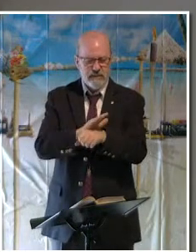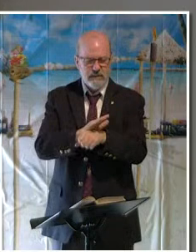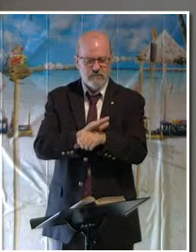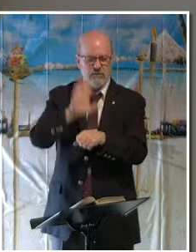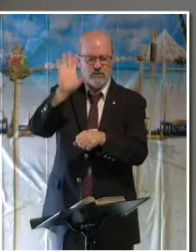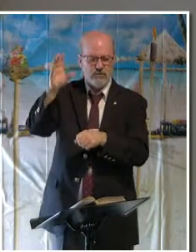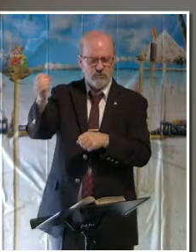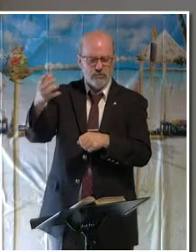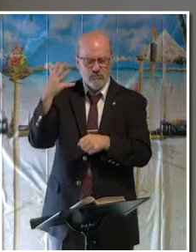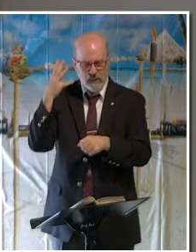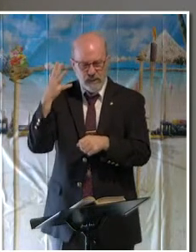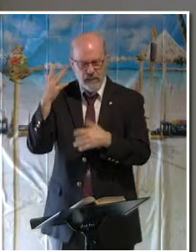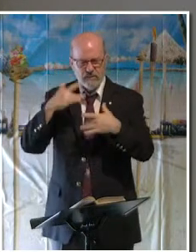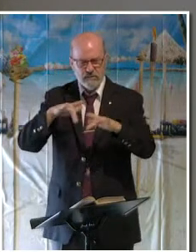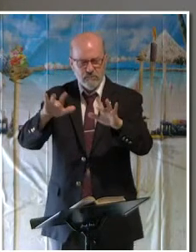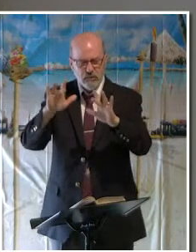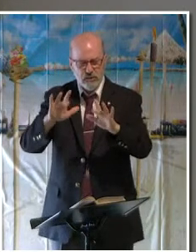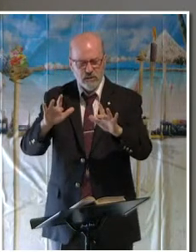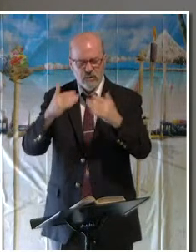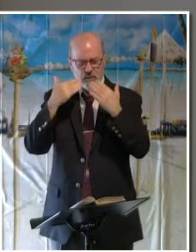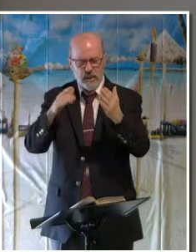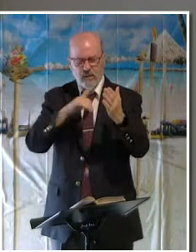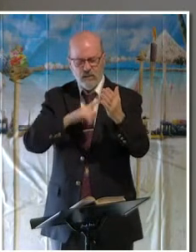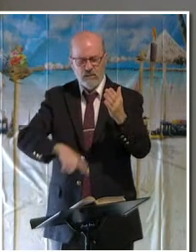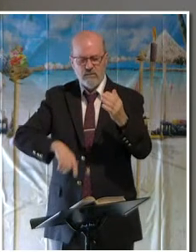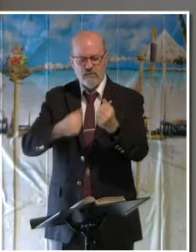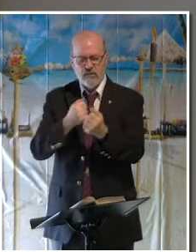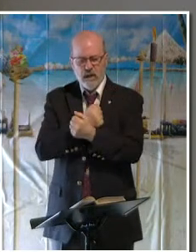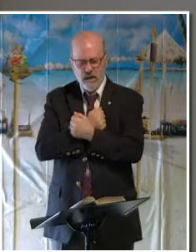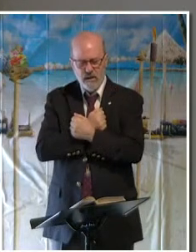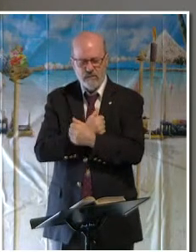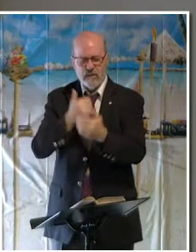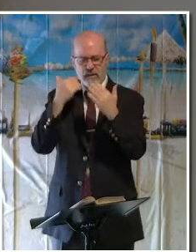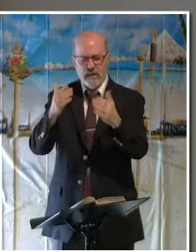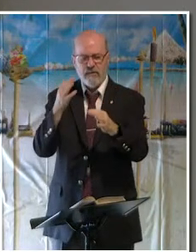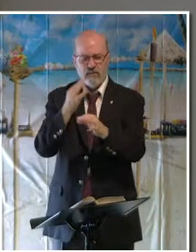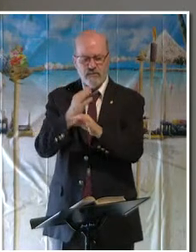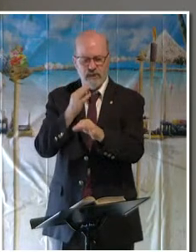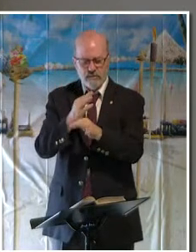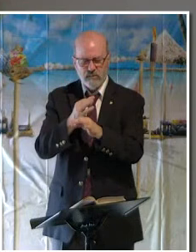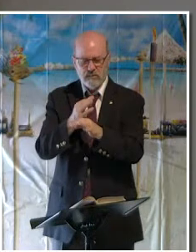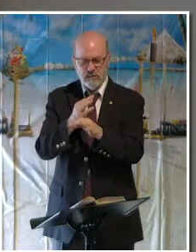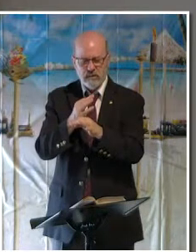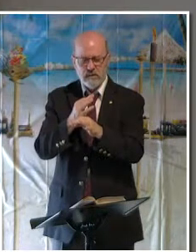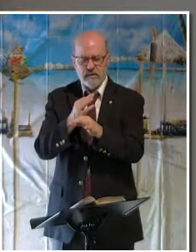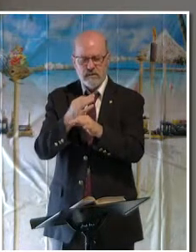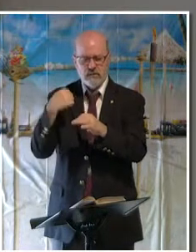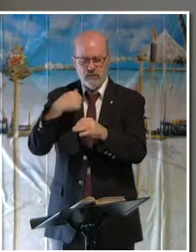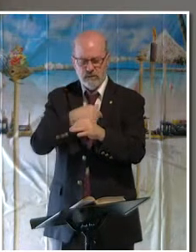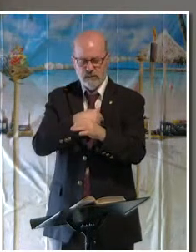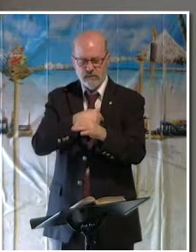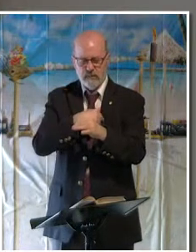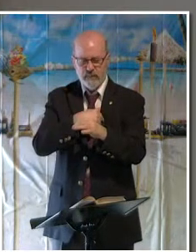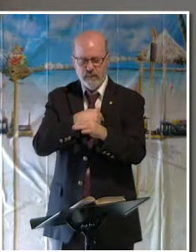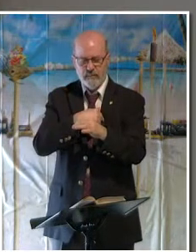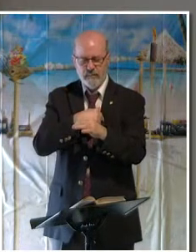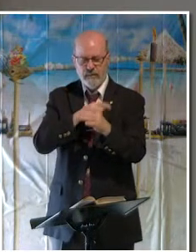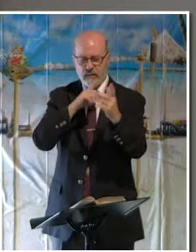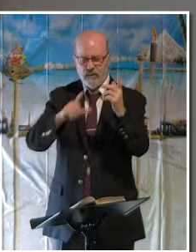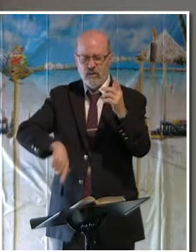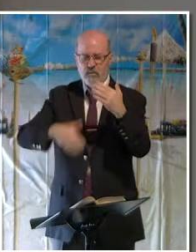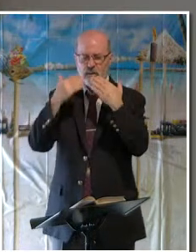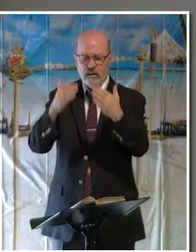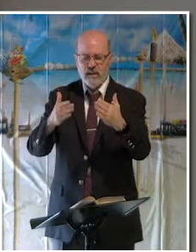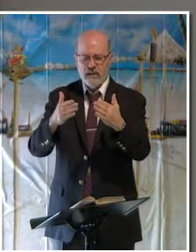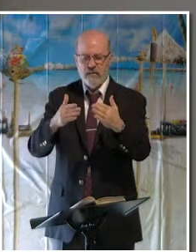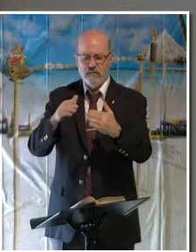your grace, filled with your mercy. We thank you, Lord, for your love. Thank you for your faithfulness to us. Lord, we thank